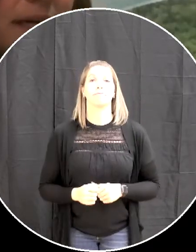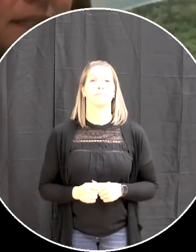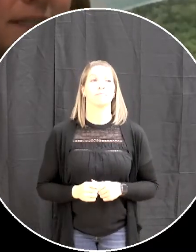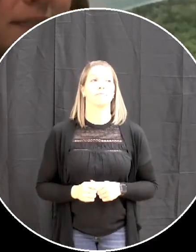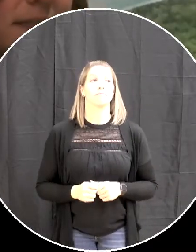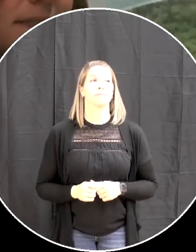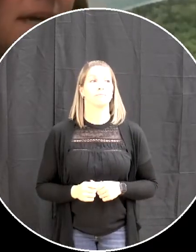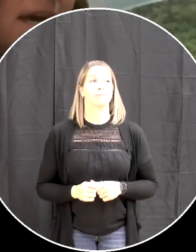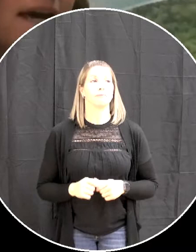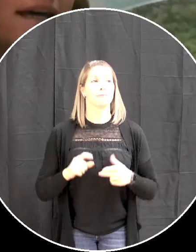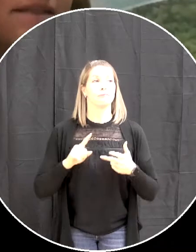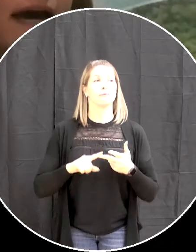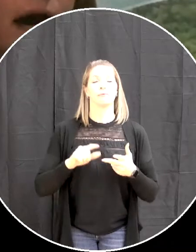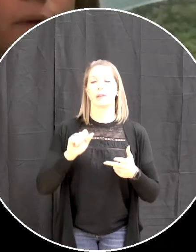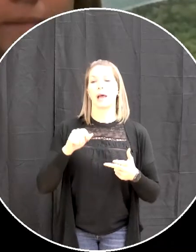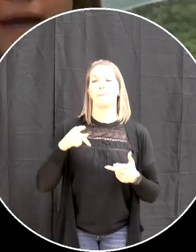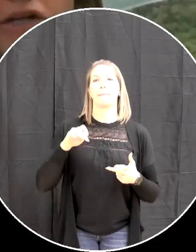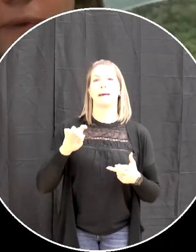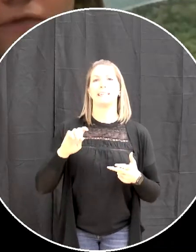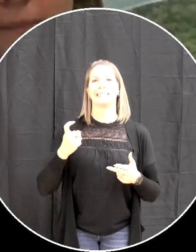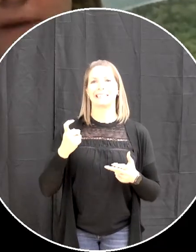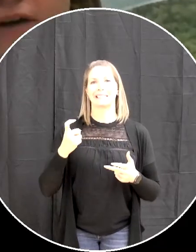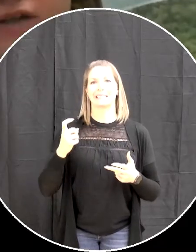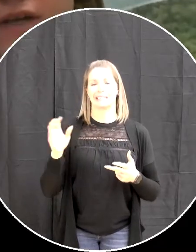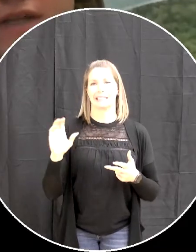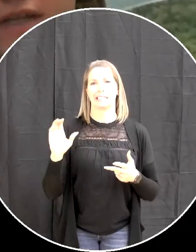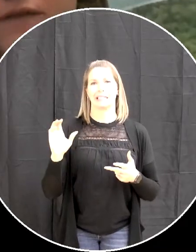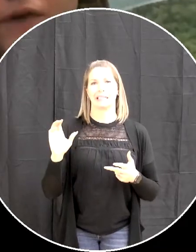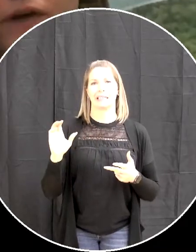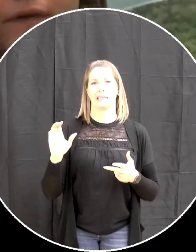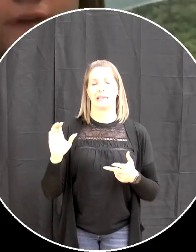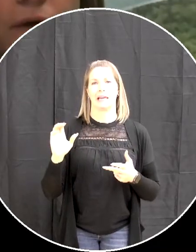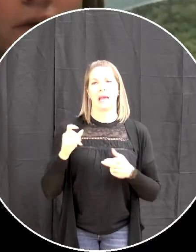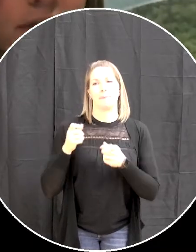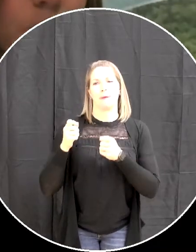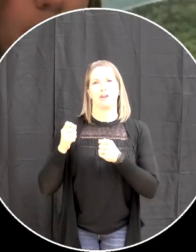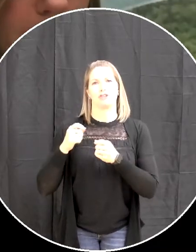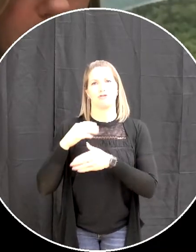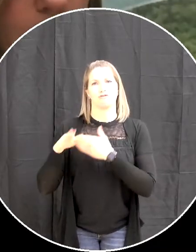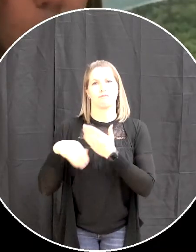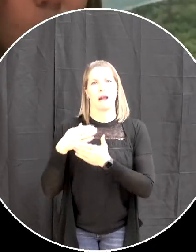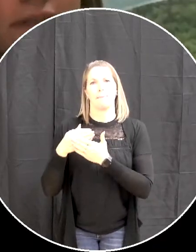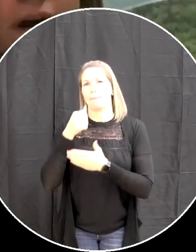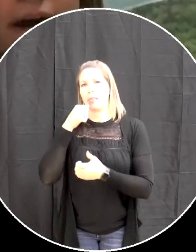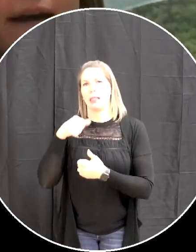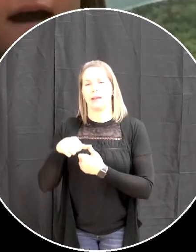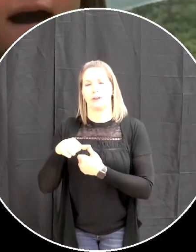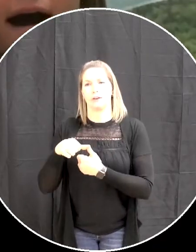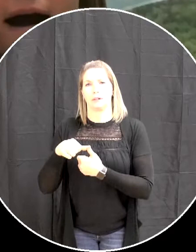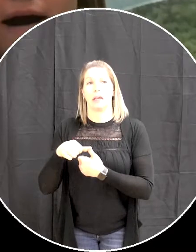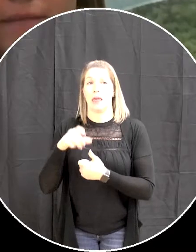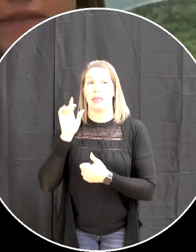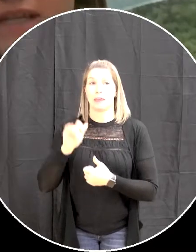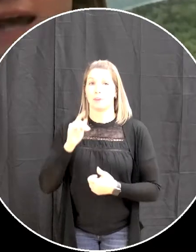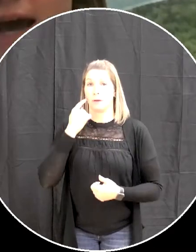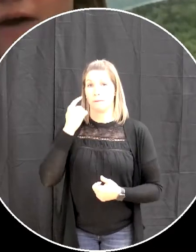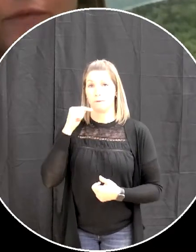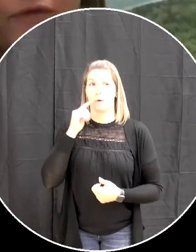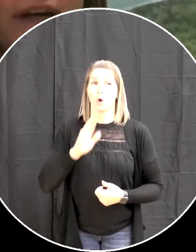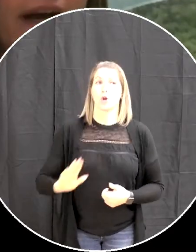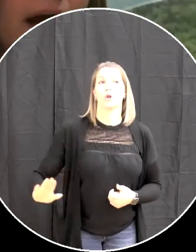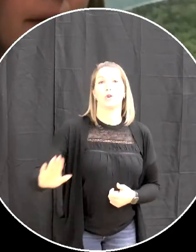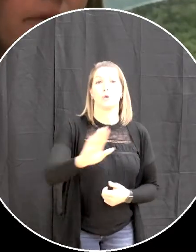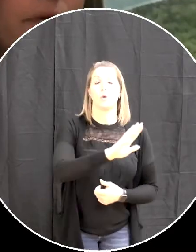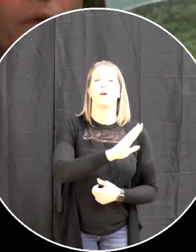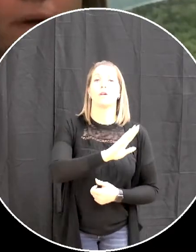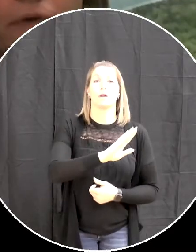Appendix C is our management rep letter. So this is for your review. This is what management will sign today,